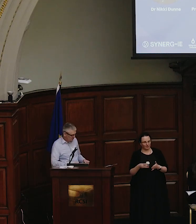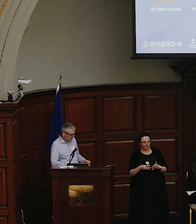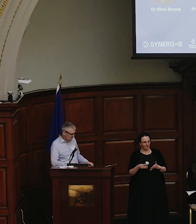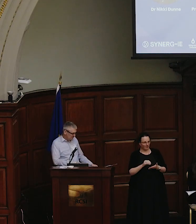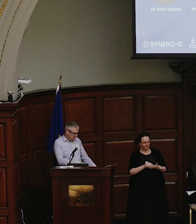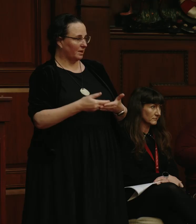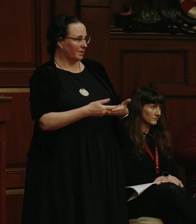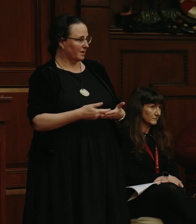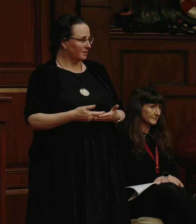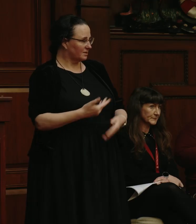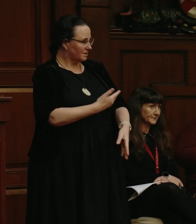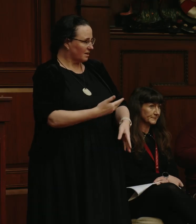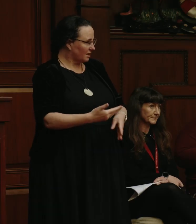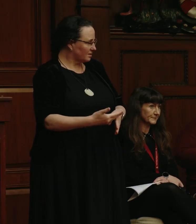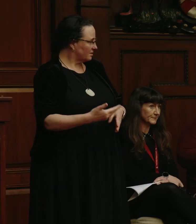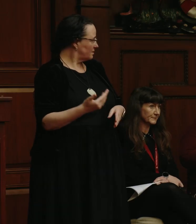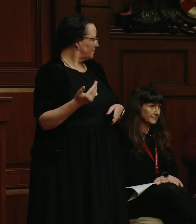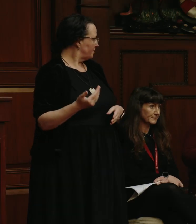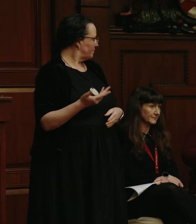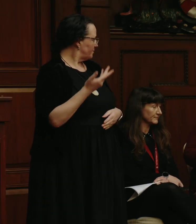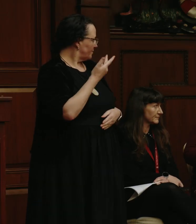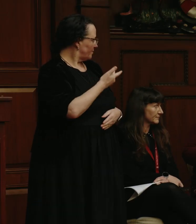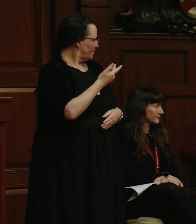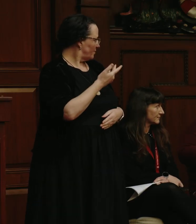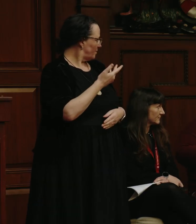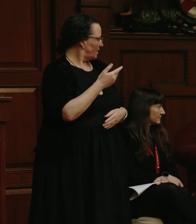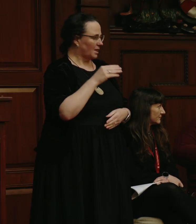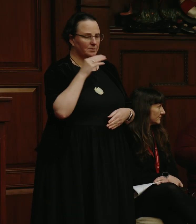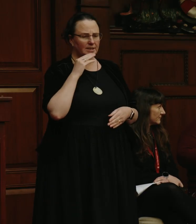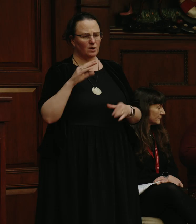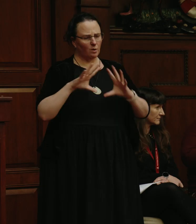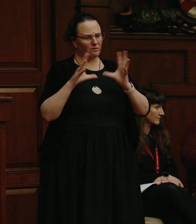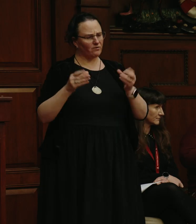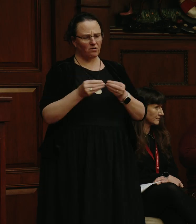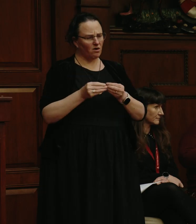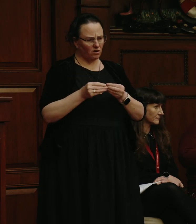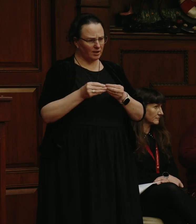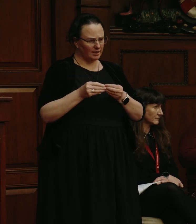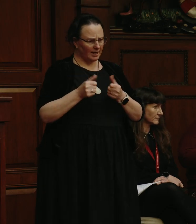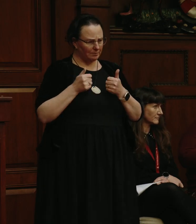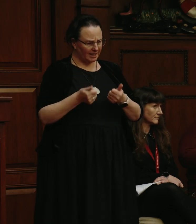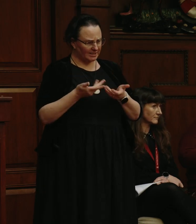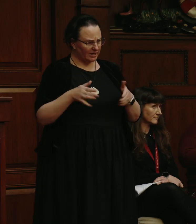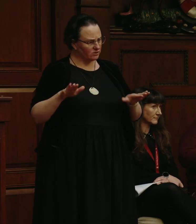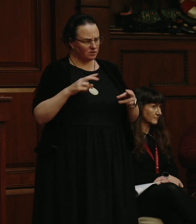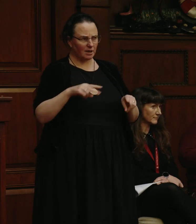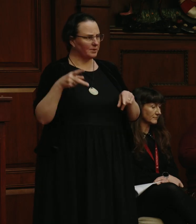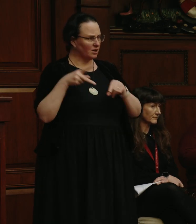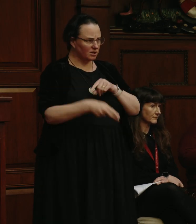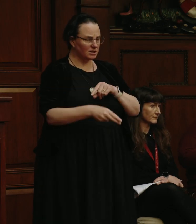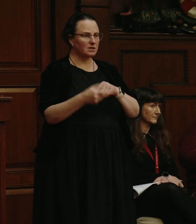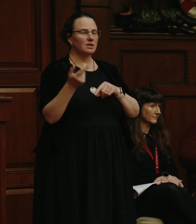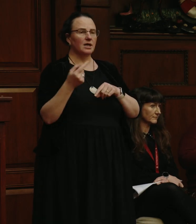So my impression is overall fertility shouldn't be reduced necessarily in Sjögren's, but there are